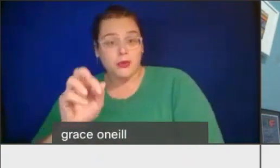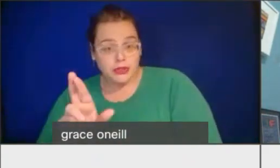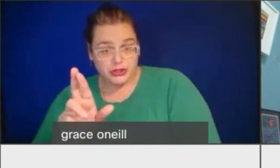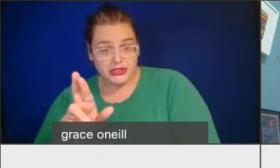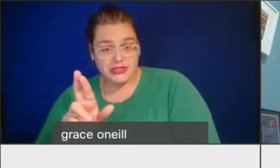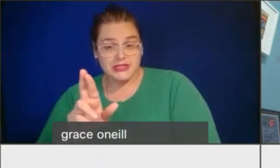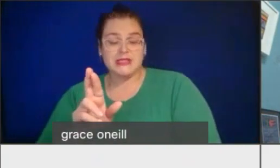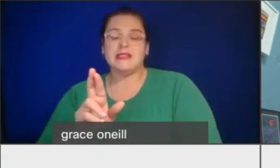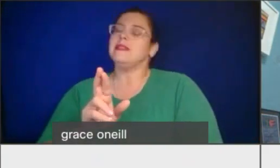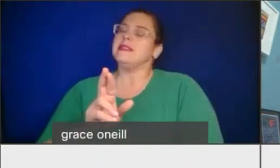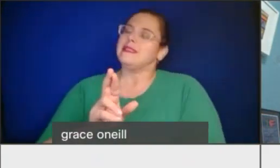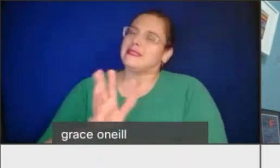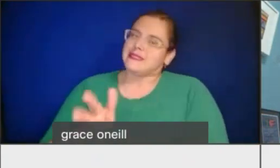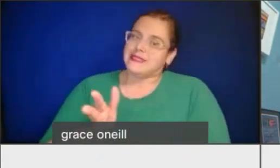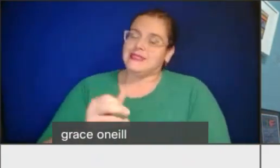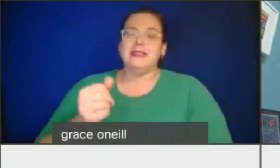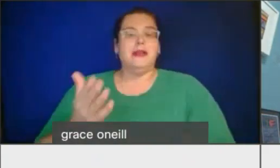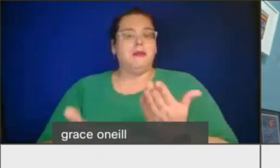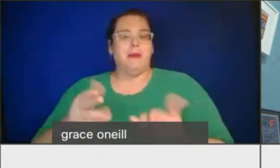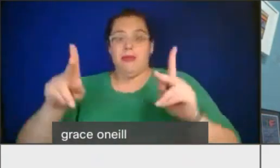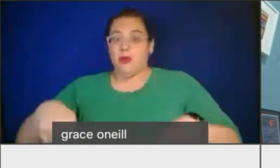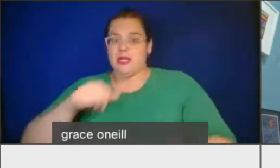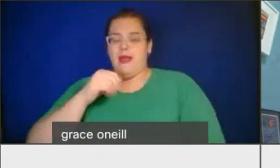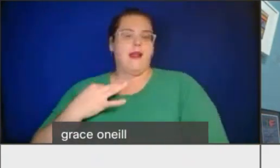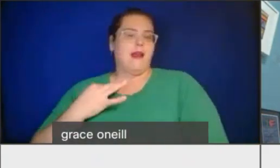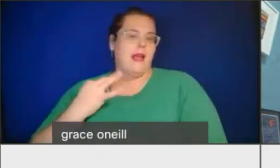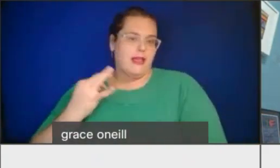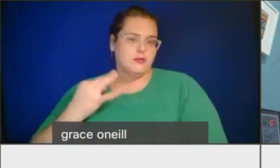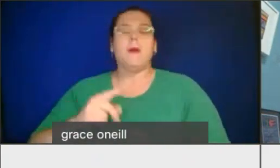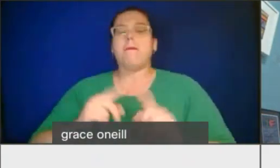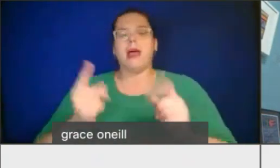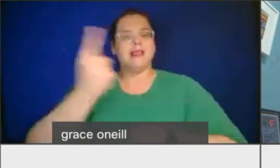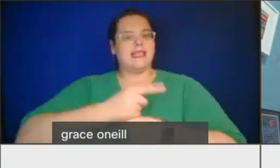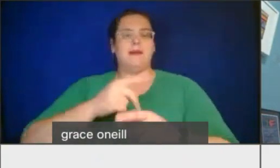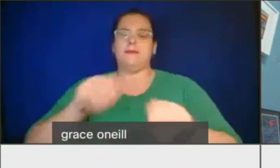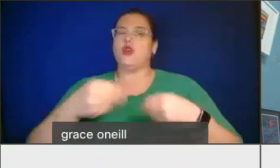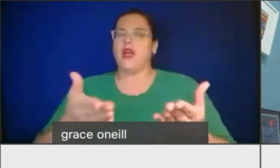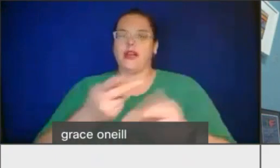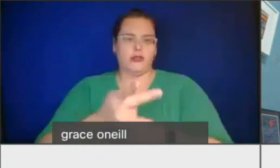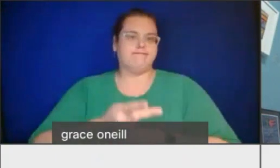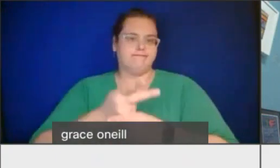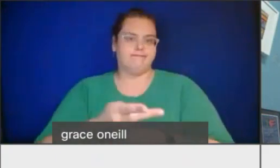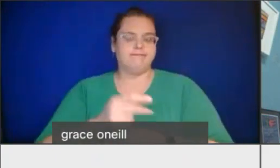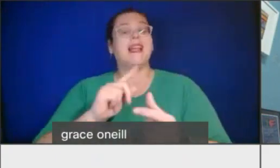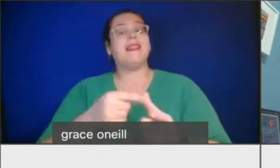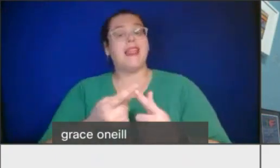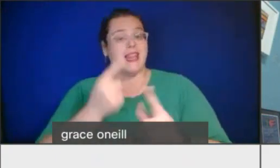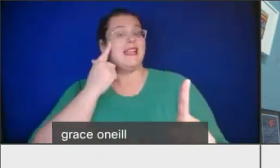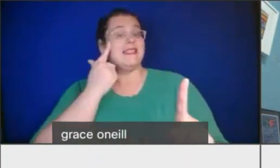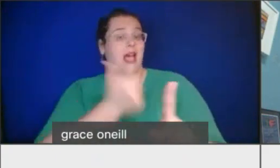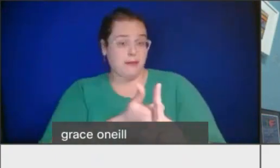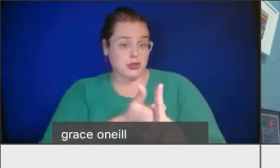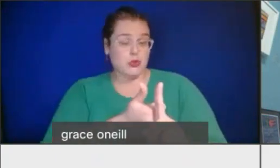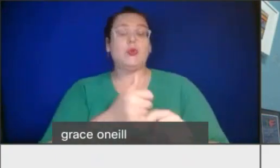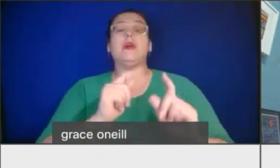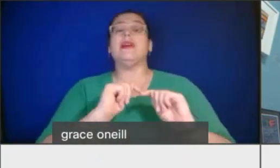is a program decision that any day provider can make. It's then up to the person's team to